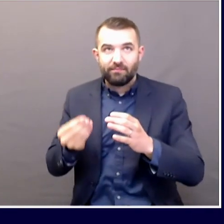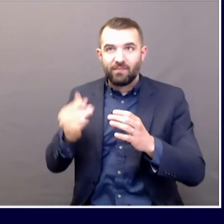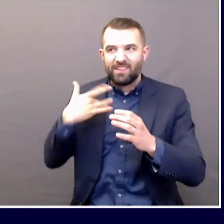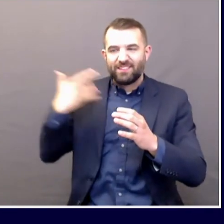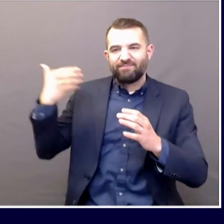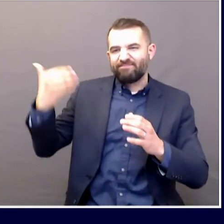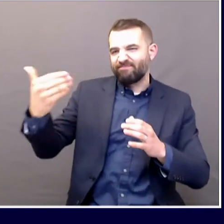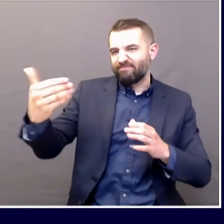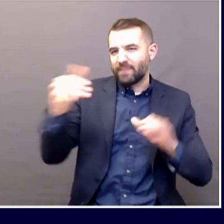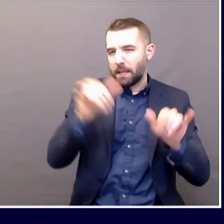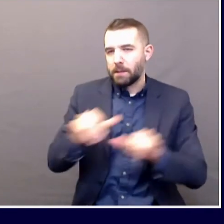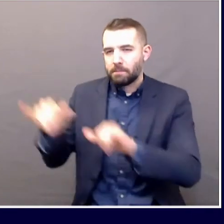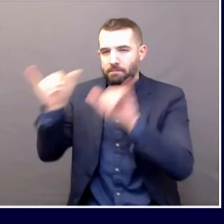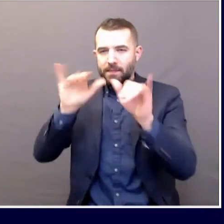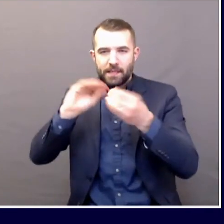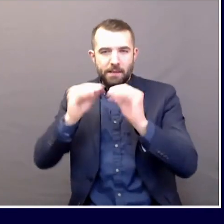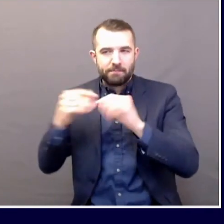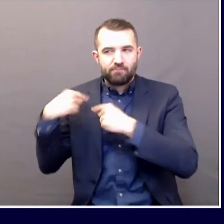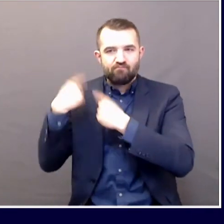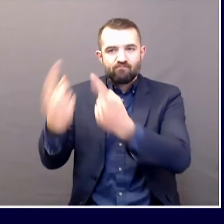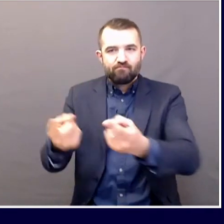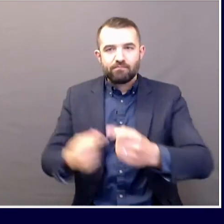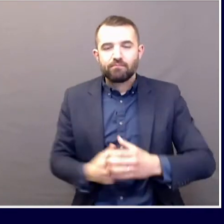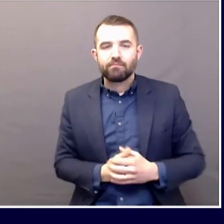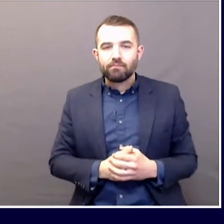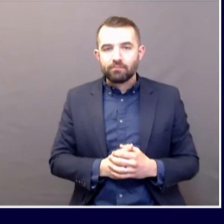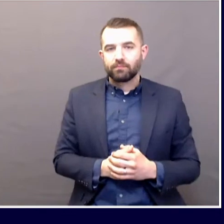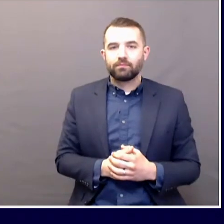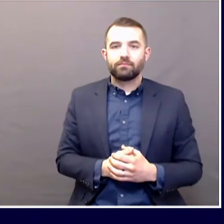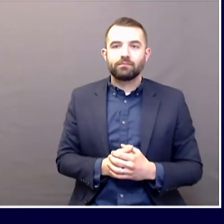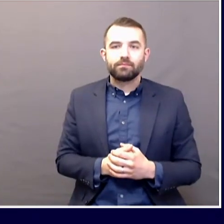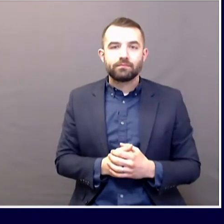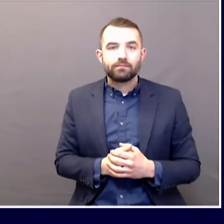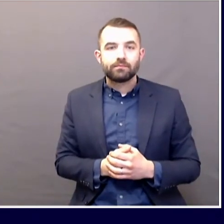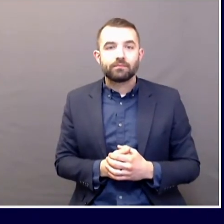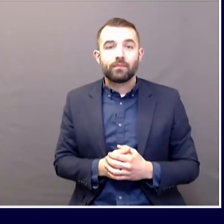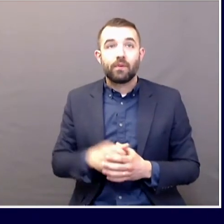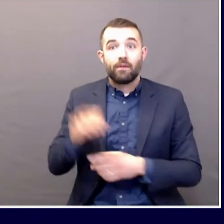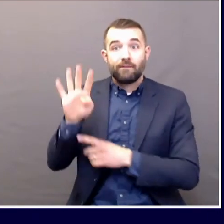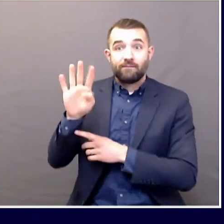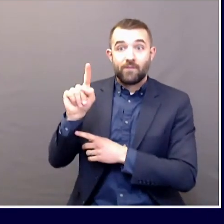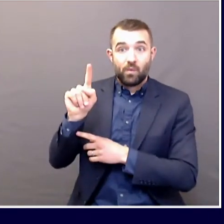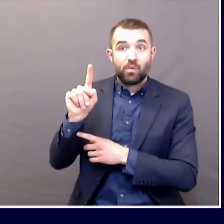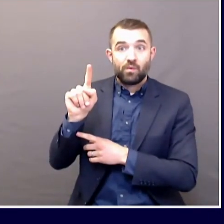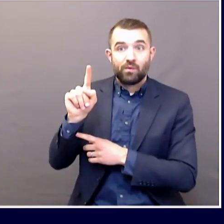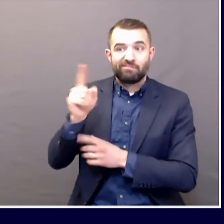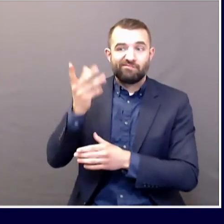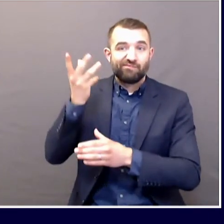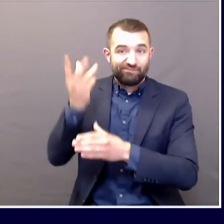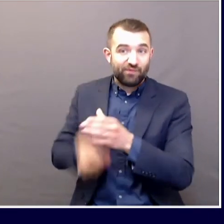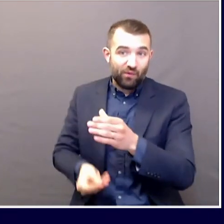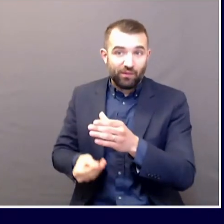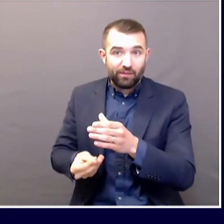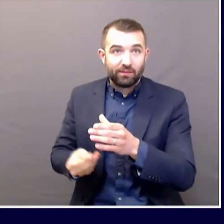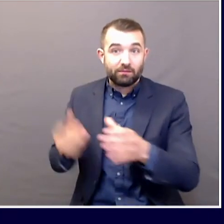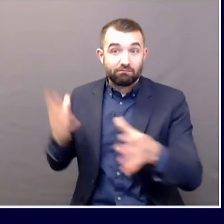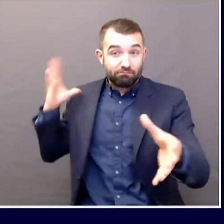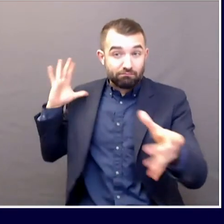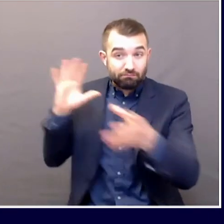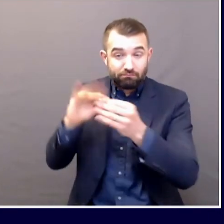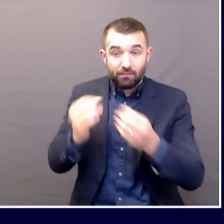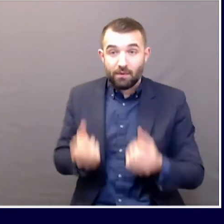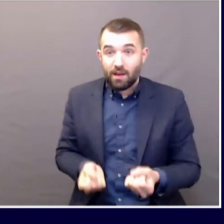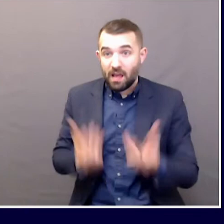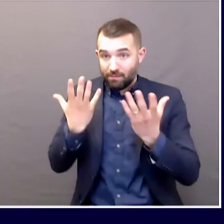pandemic. Sadly, these additional 41 deaths now bring the death toll in Maine associated